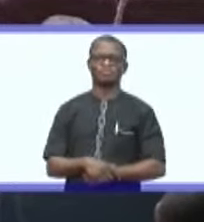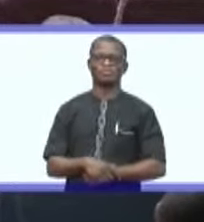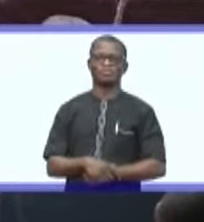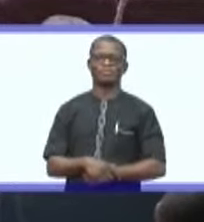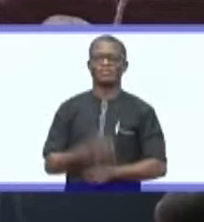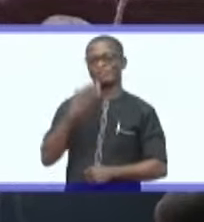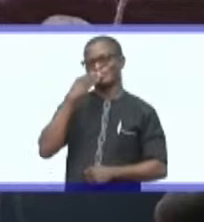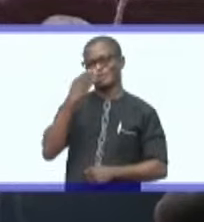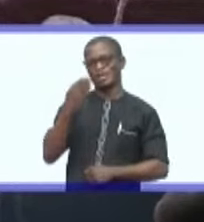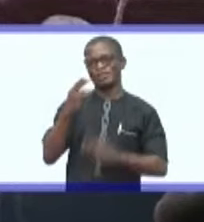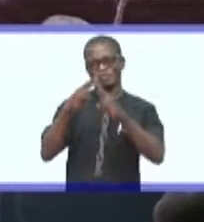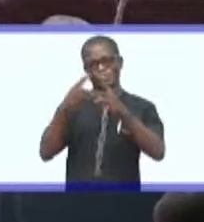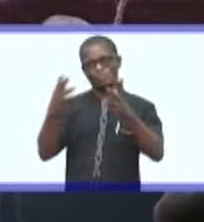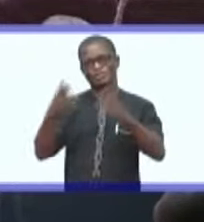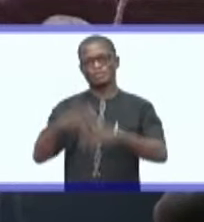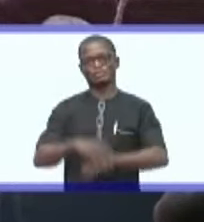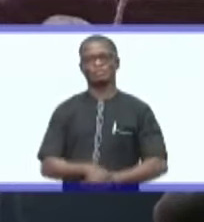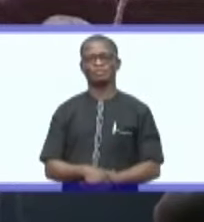It's going very well.